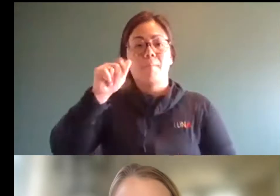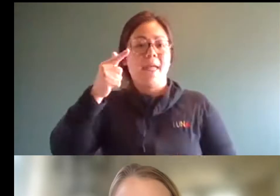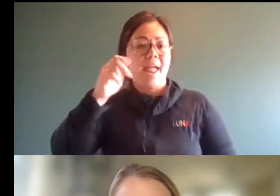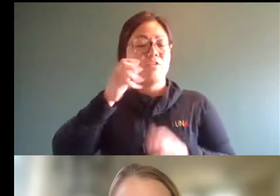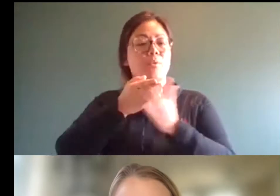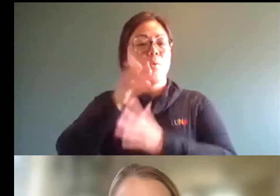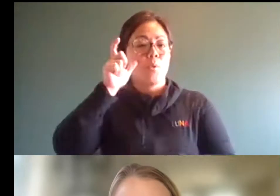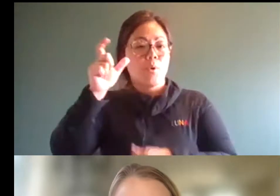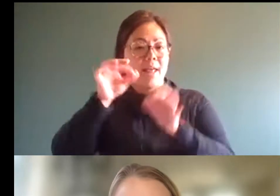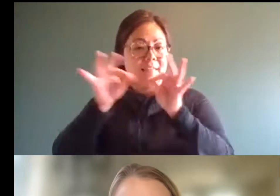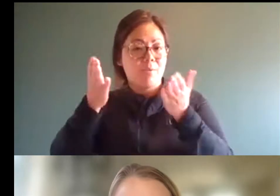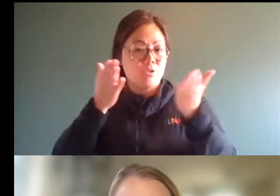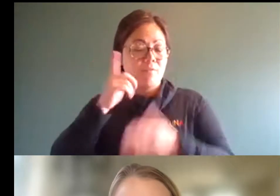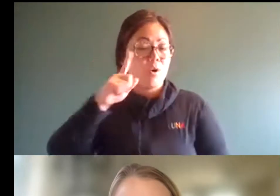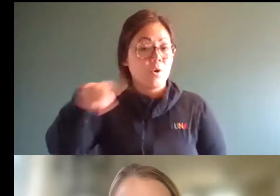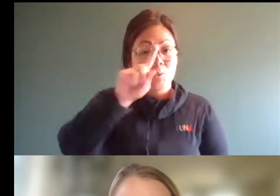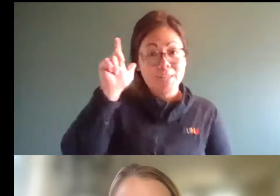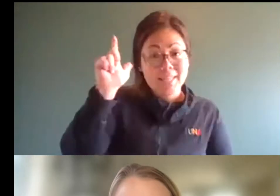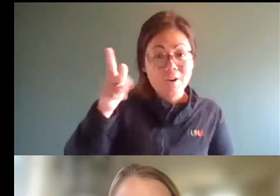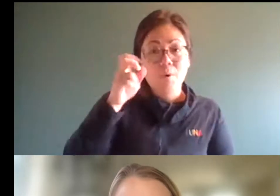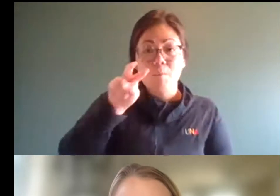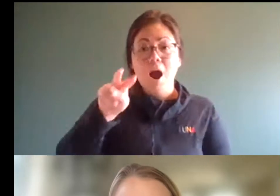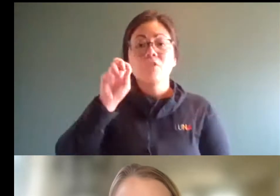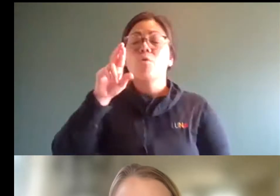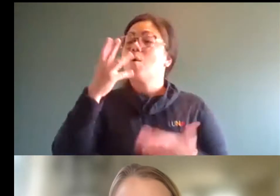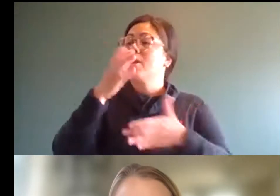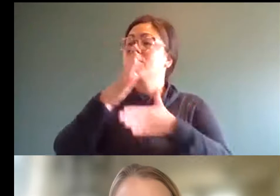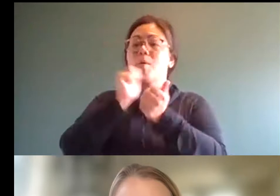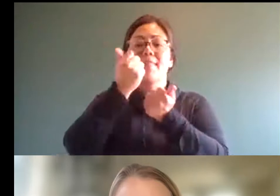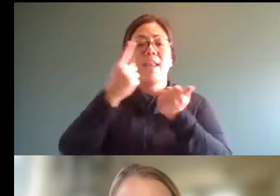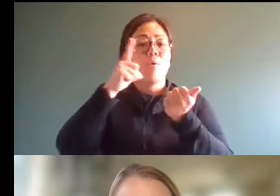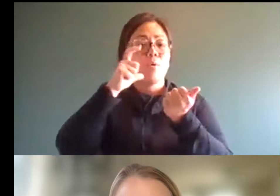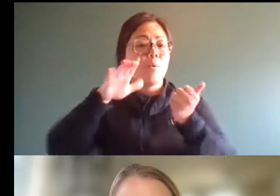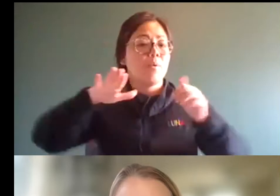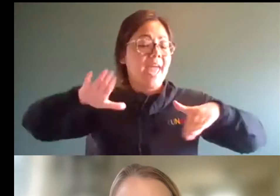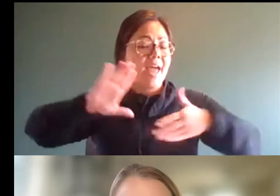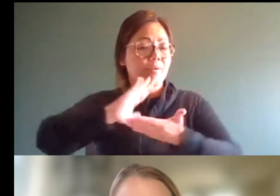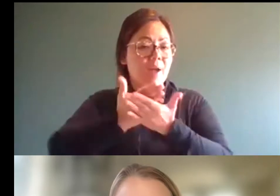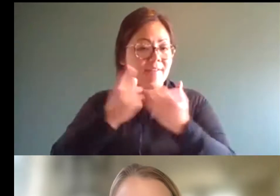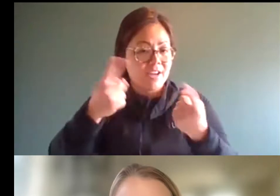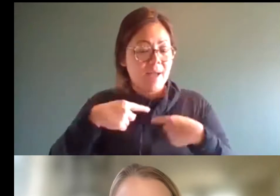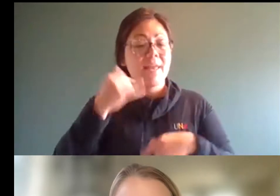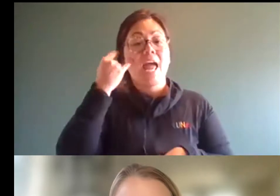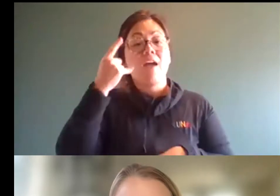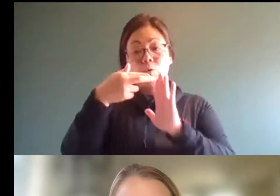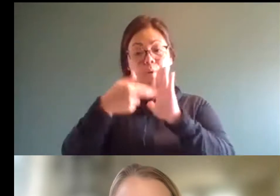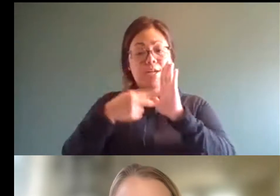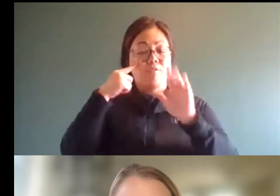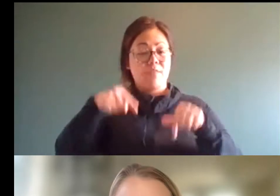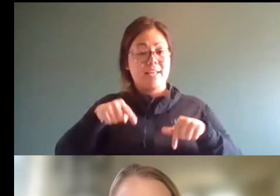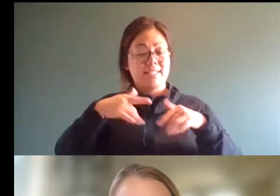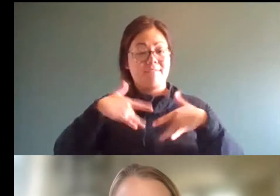your viewing, or if you'd like to share with anyone that may not have been able to make it. If you registered for the event, you will receive